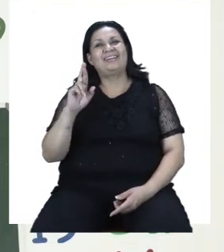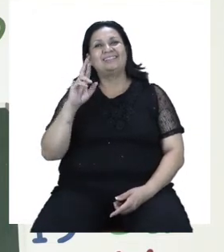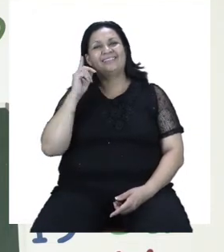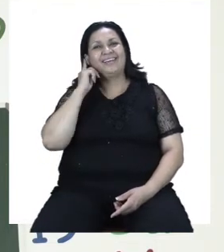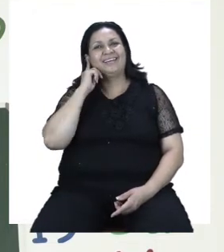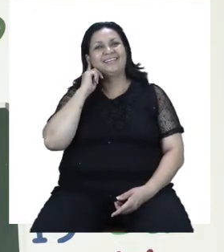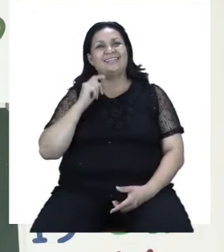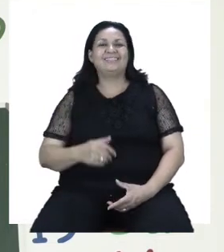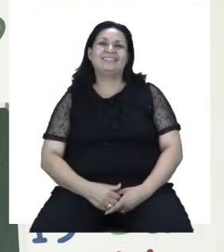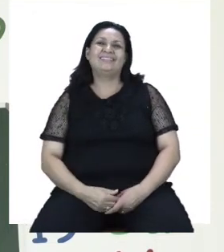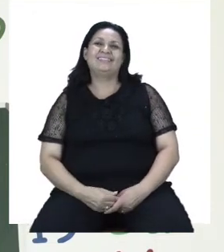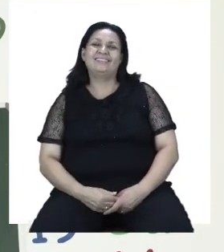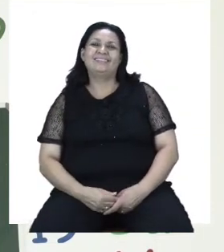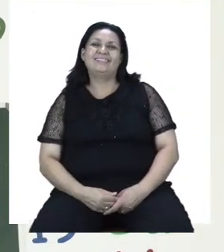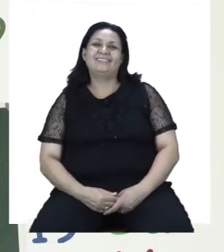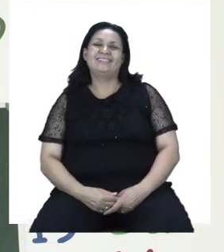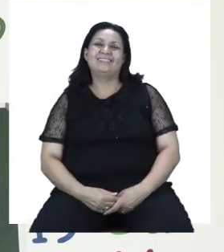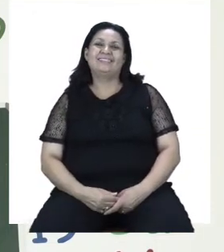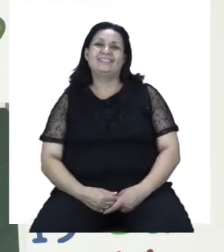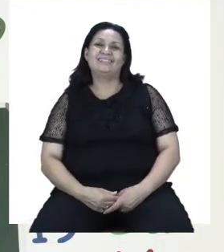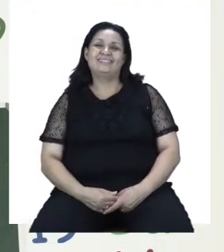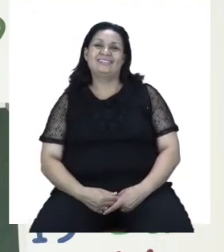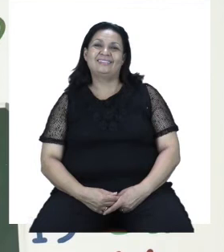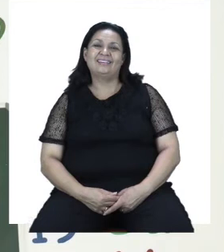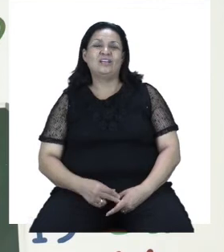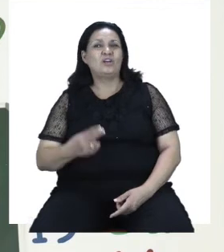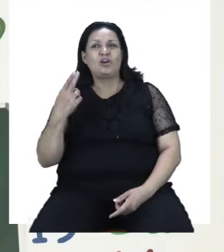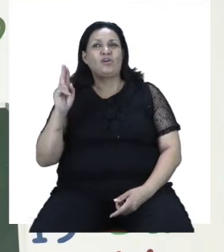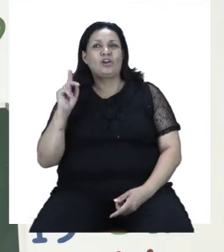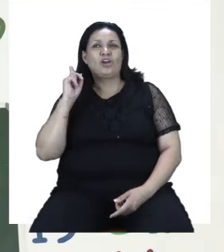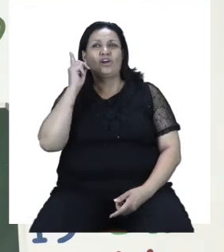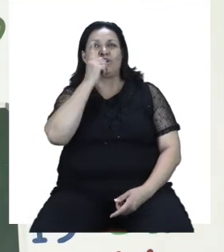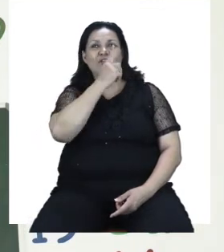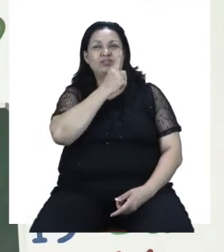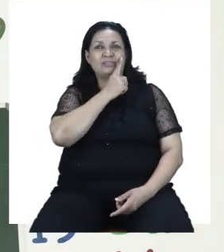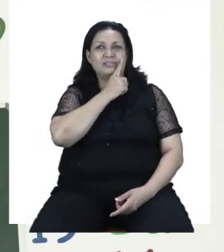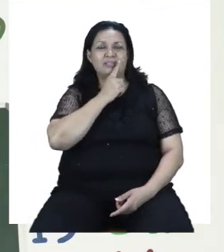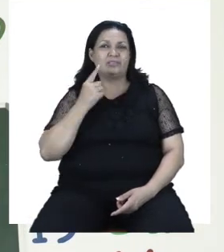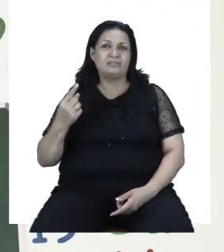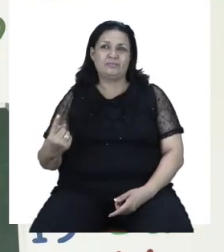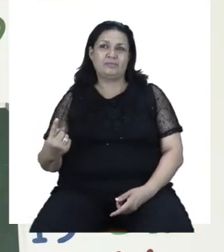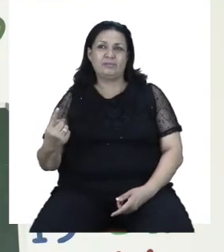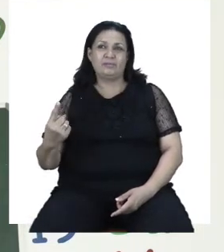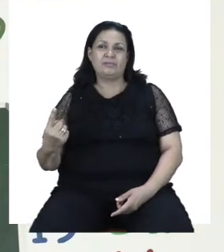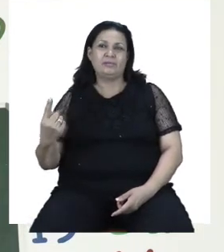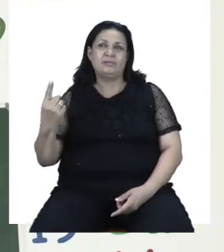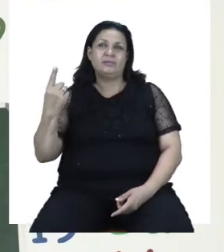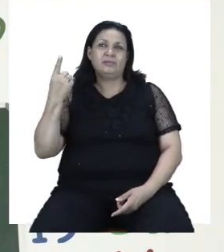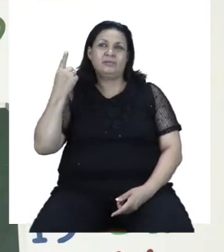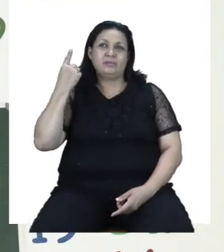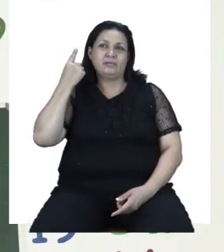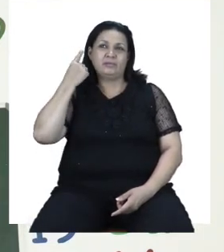ear. And everybody, you can see that we didn't have to cross our face. We just needed to touch our right